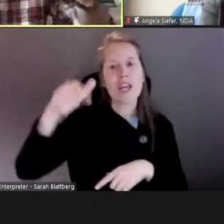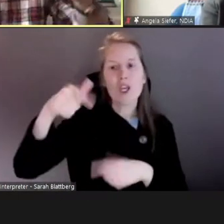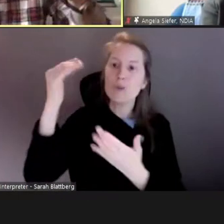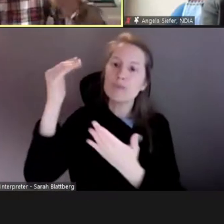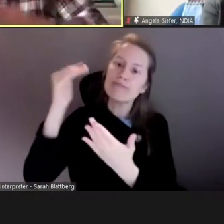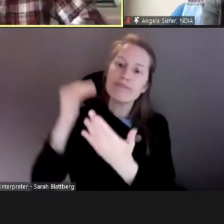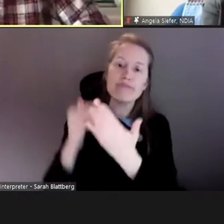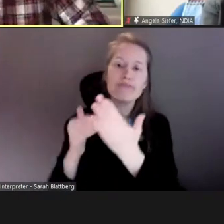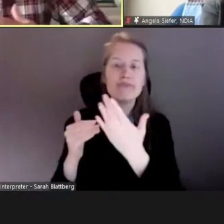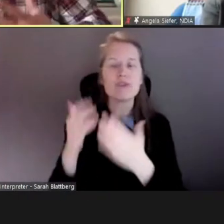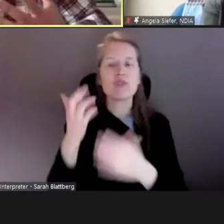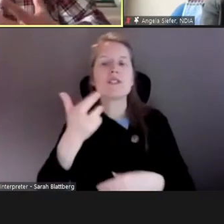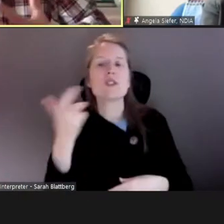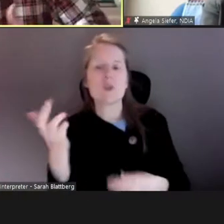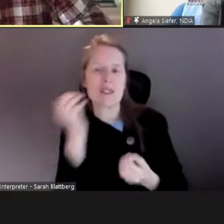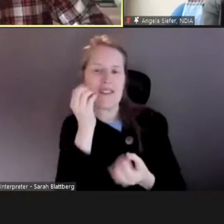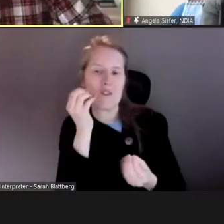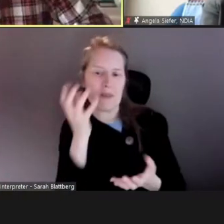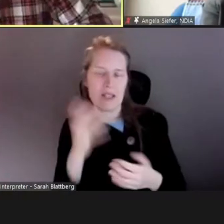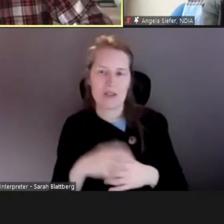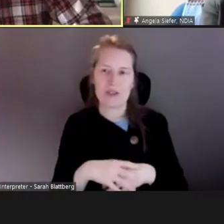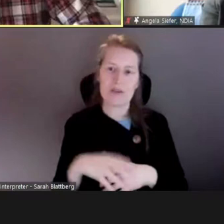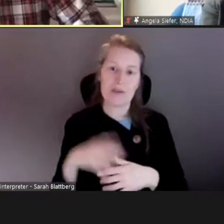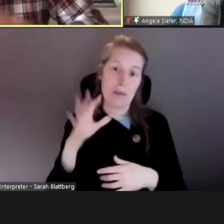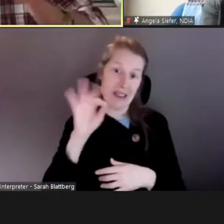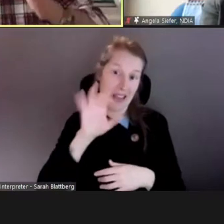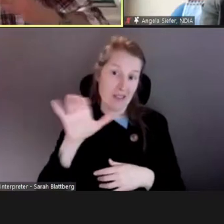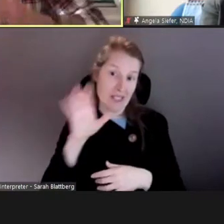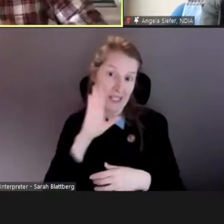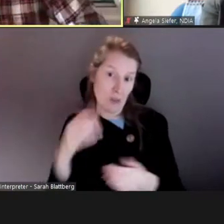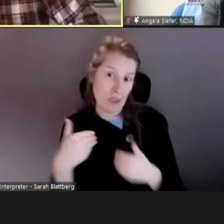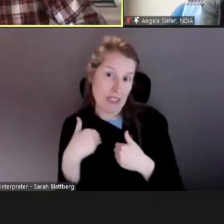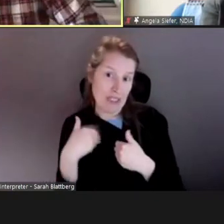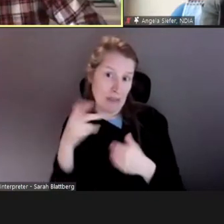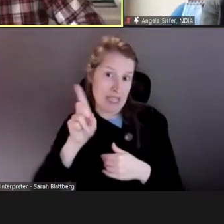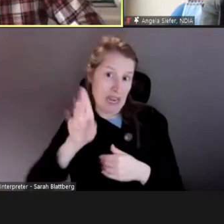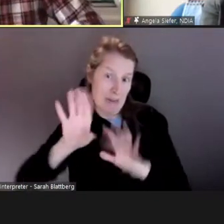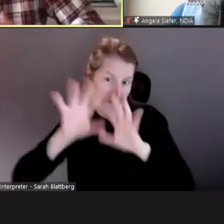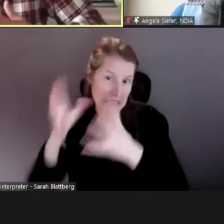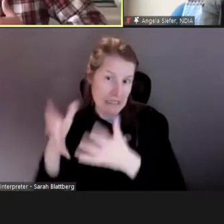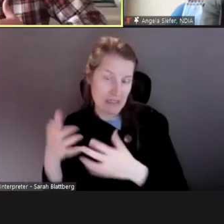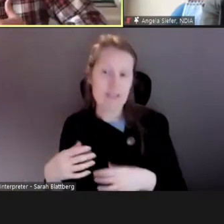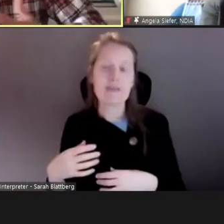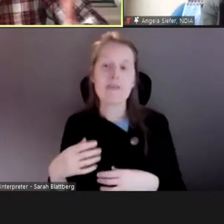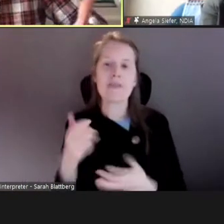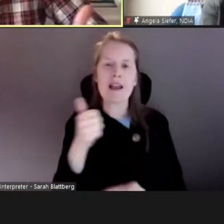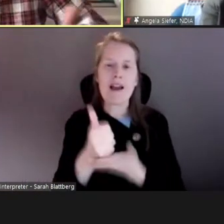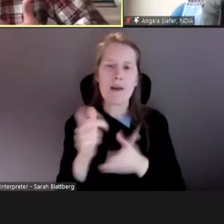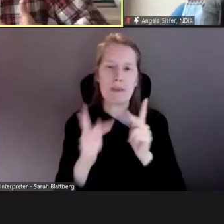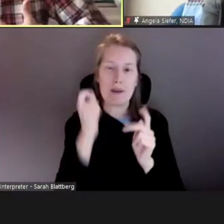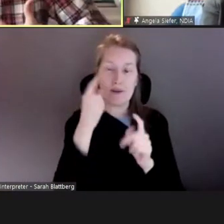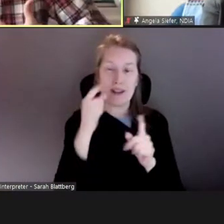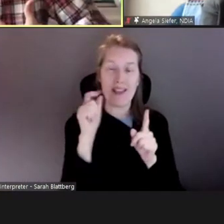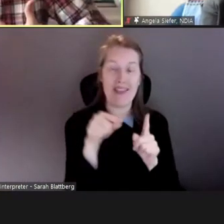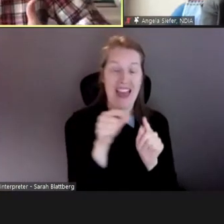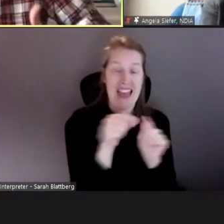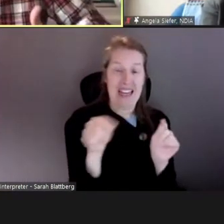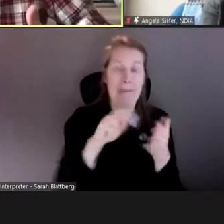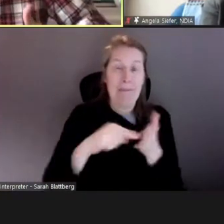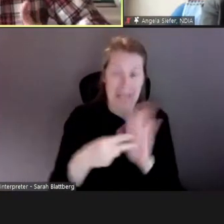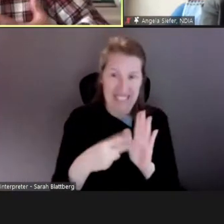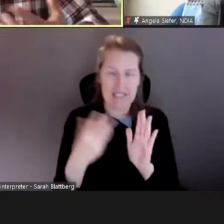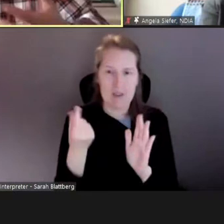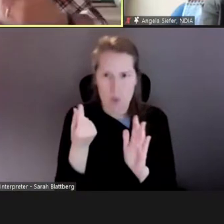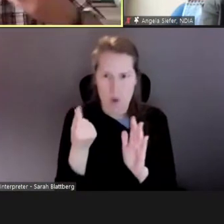of resource, I would imagine housed by the FCC, that walks consumers through, this is what this term is, this is why this is